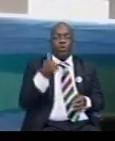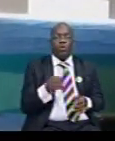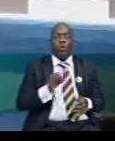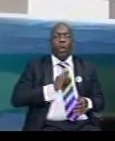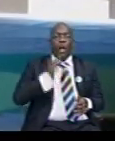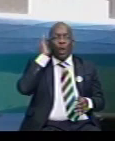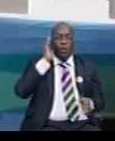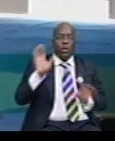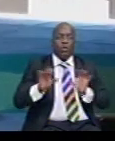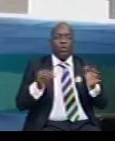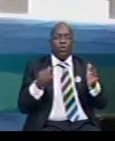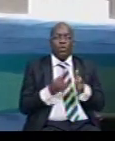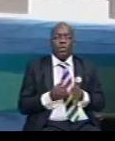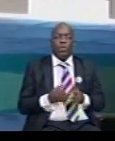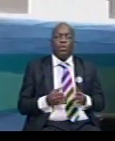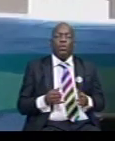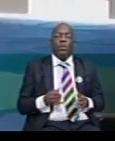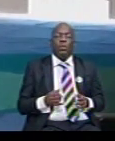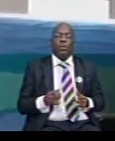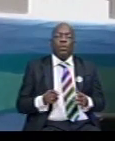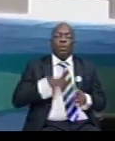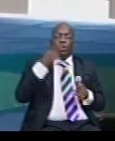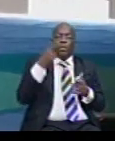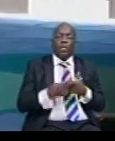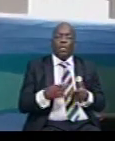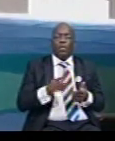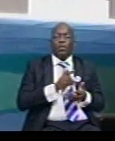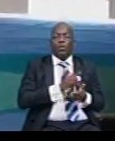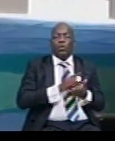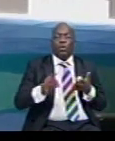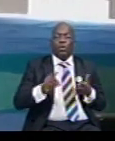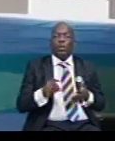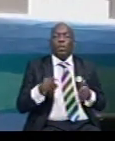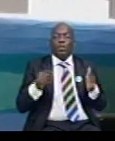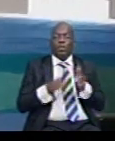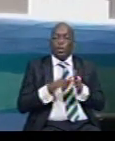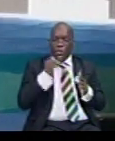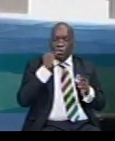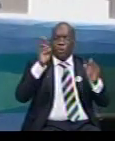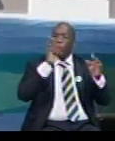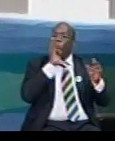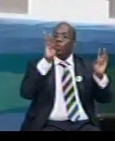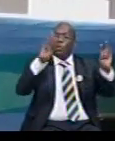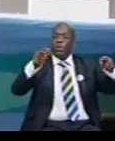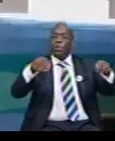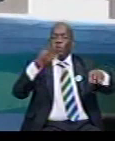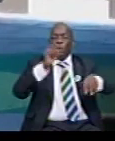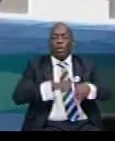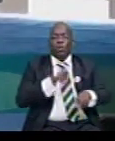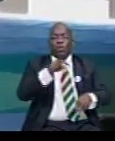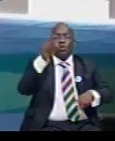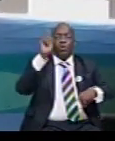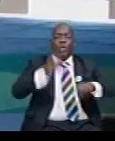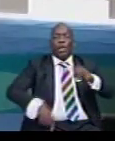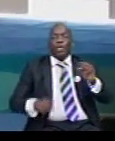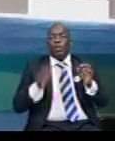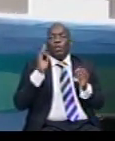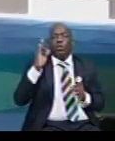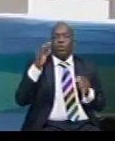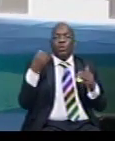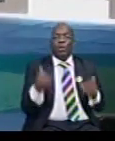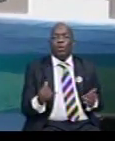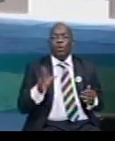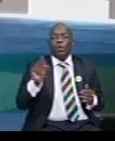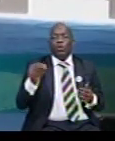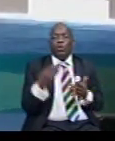week. This is rainy season, you can't evangelize now. There's no money in the church now, you